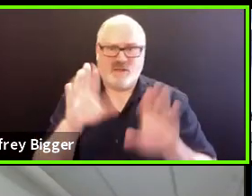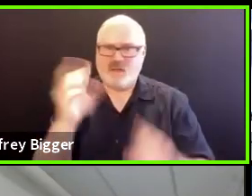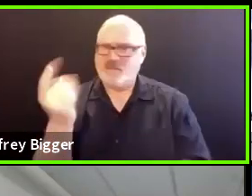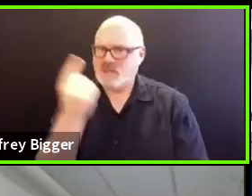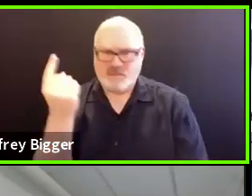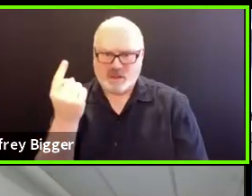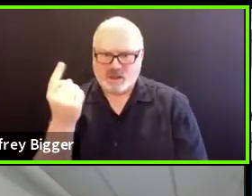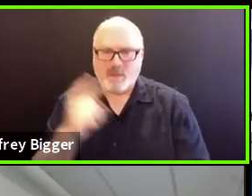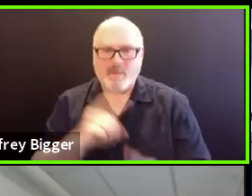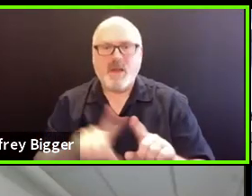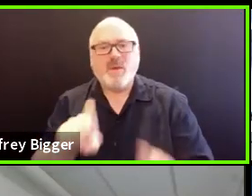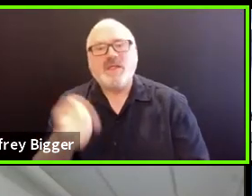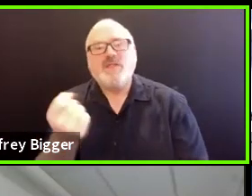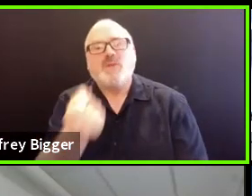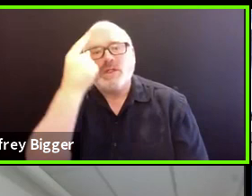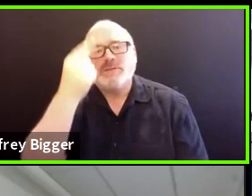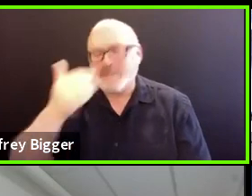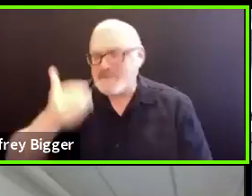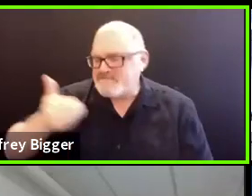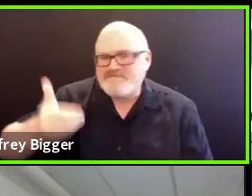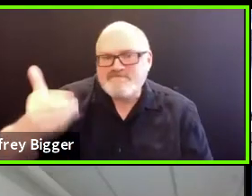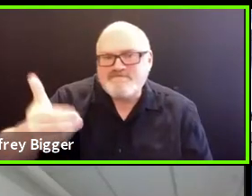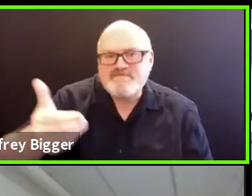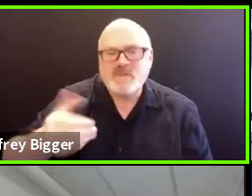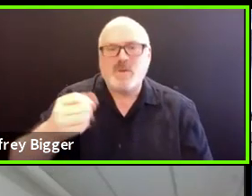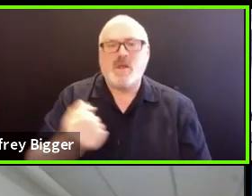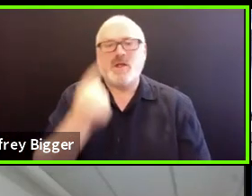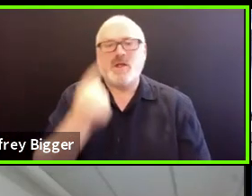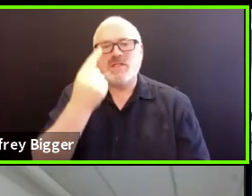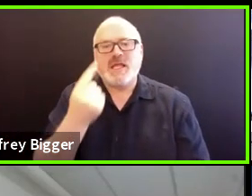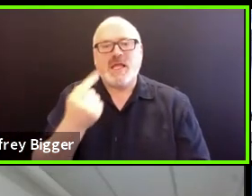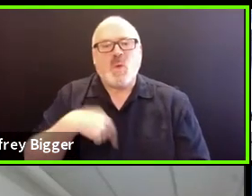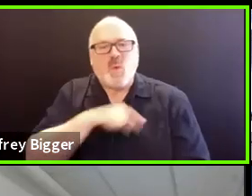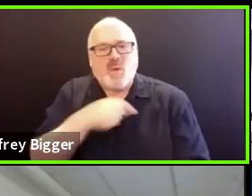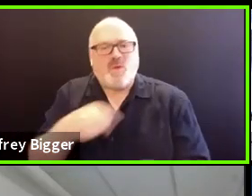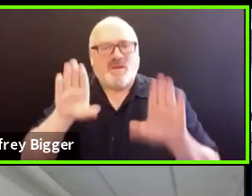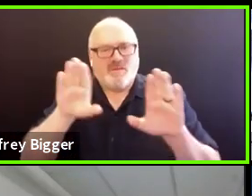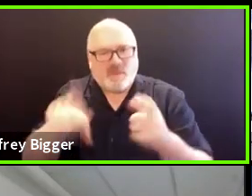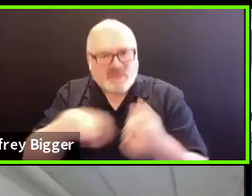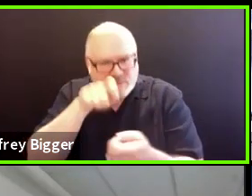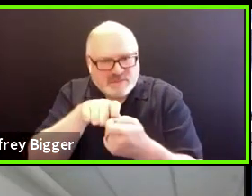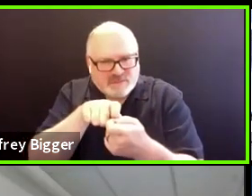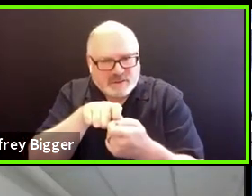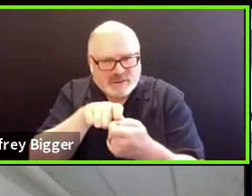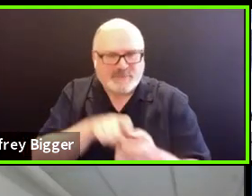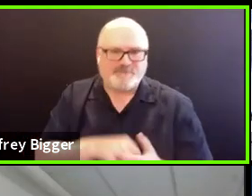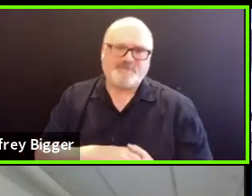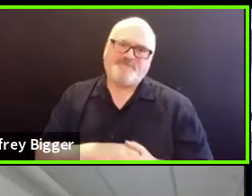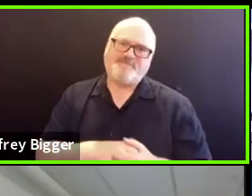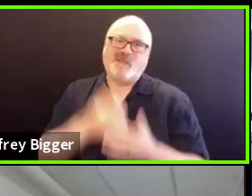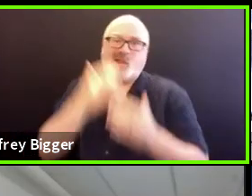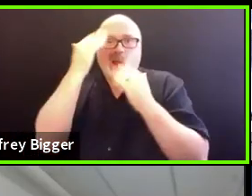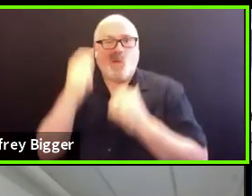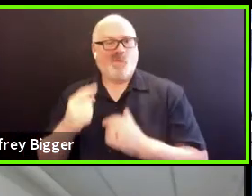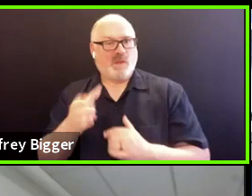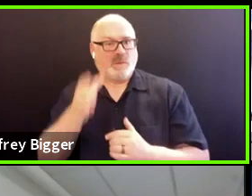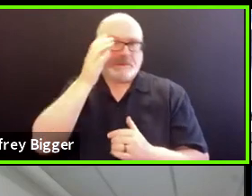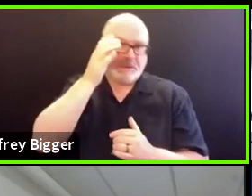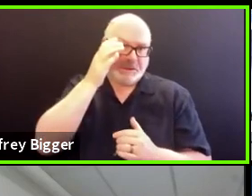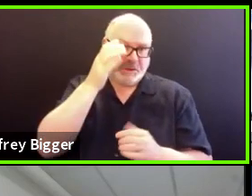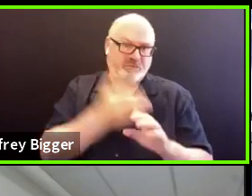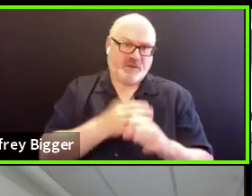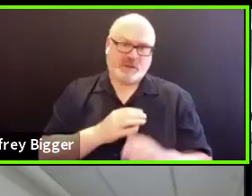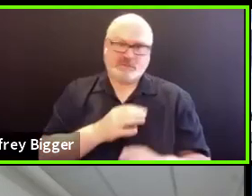we should understand over time what it is that we're giving up. So I hope that we'll hear back from faculty on how